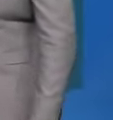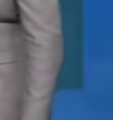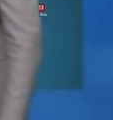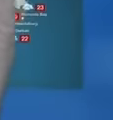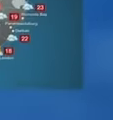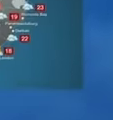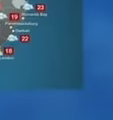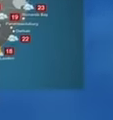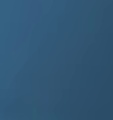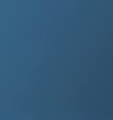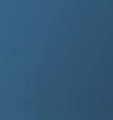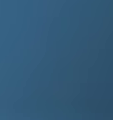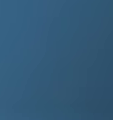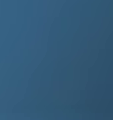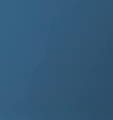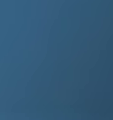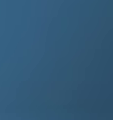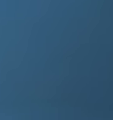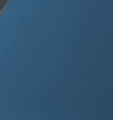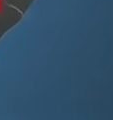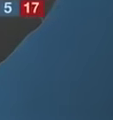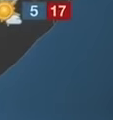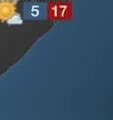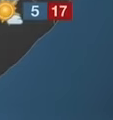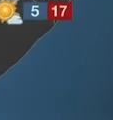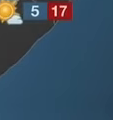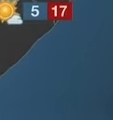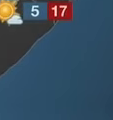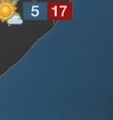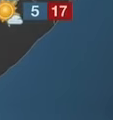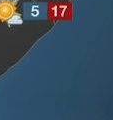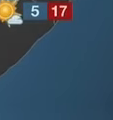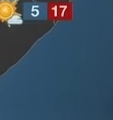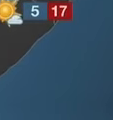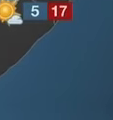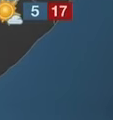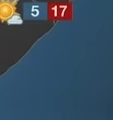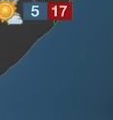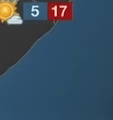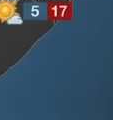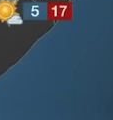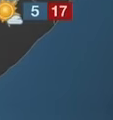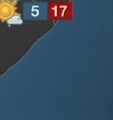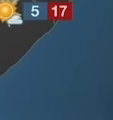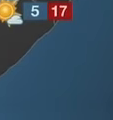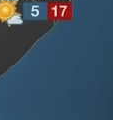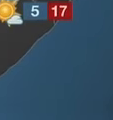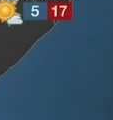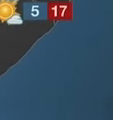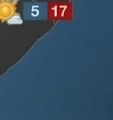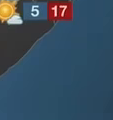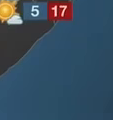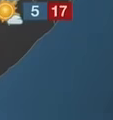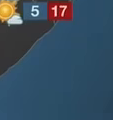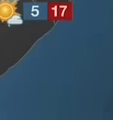the Eastern Cape. Now, let's take it closer to your part of the country. We start with the Northern Cape, where we are going to start off the day with mostly cloudy skies